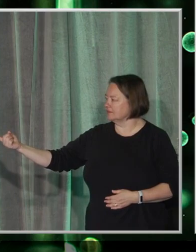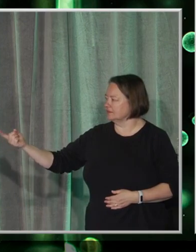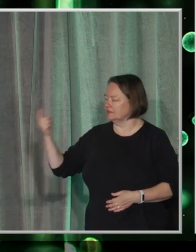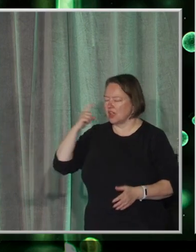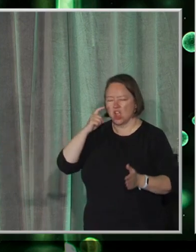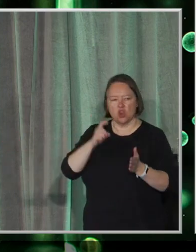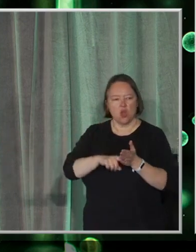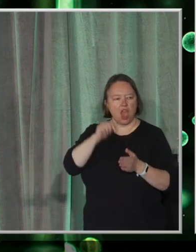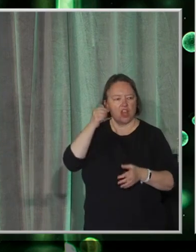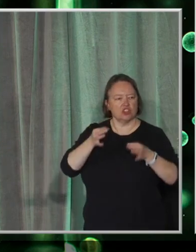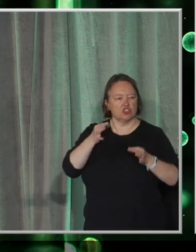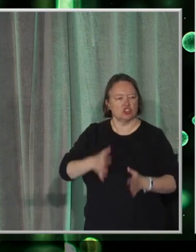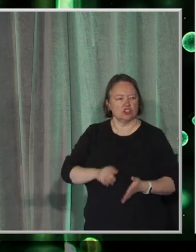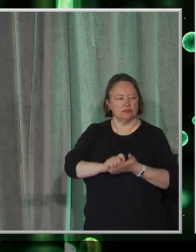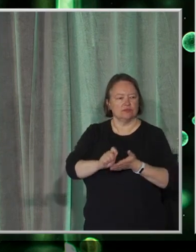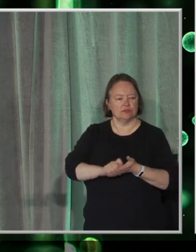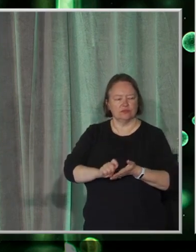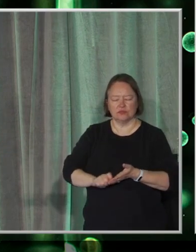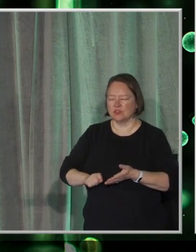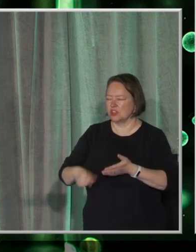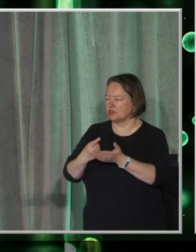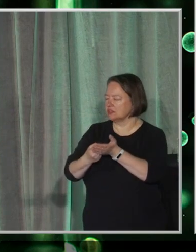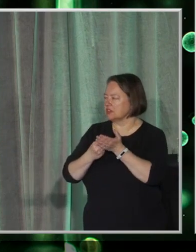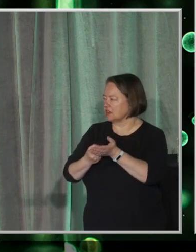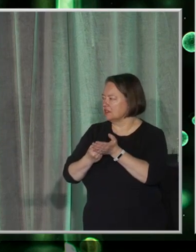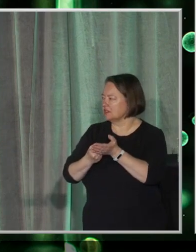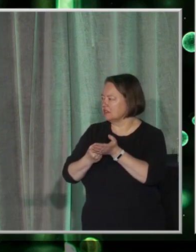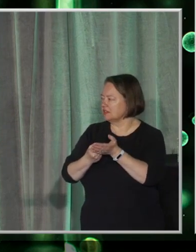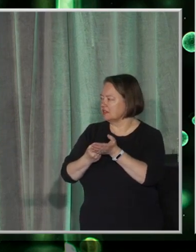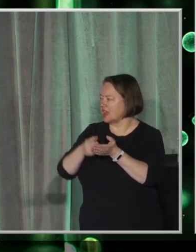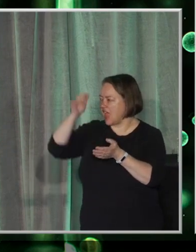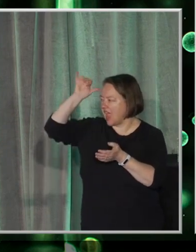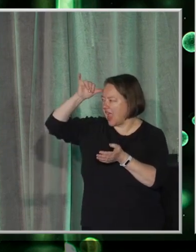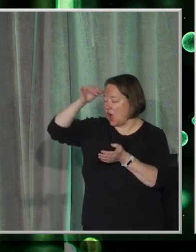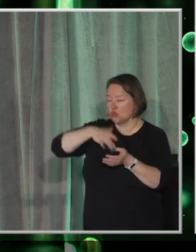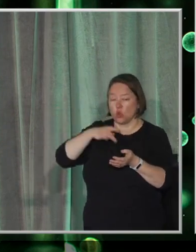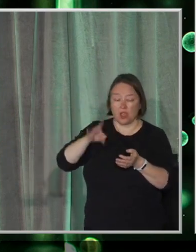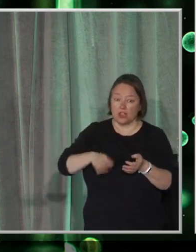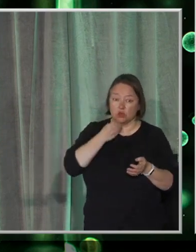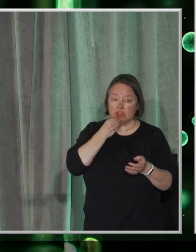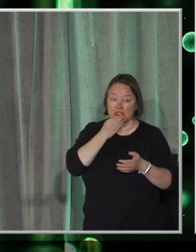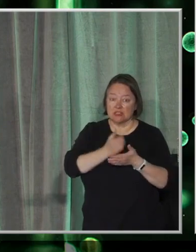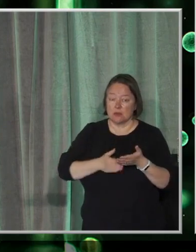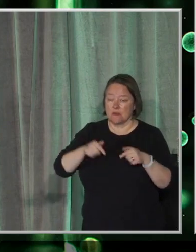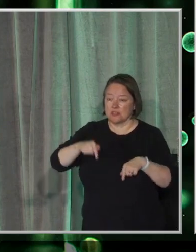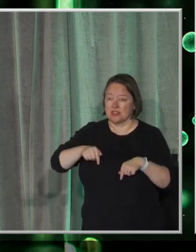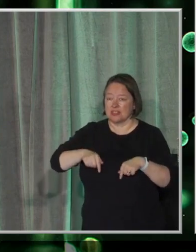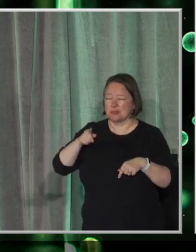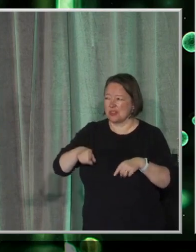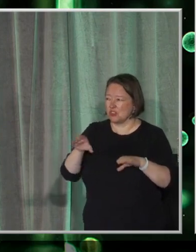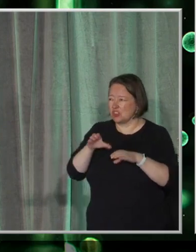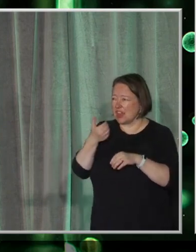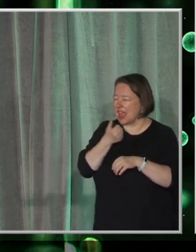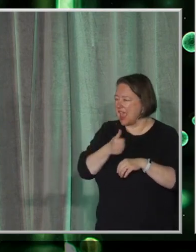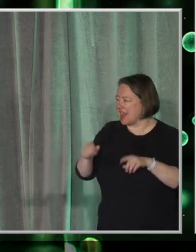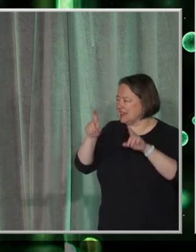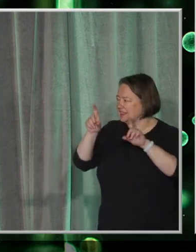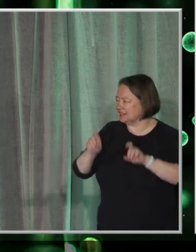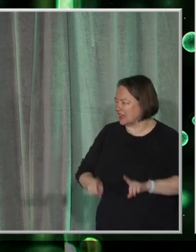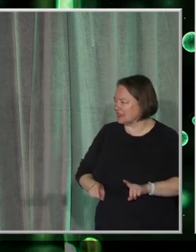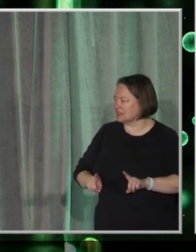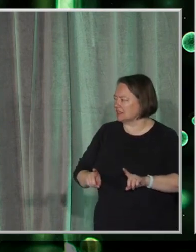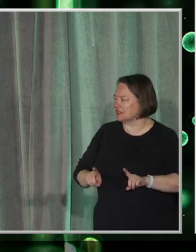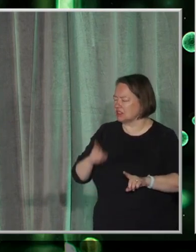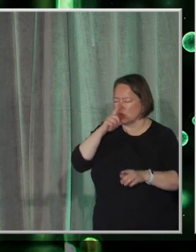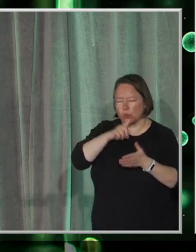other judges have written this, and you brought up that the cows don't like to eat some of the stuff. But, have you done any tests? I mean, have you done